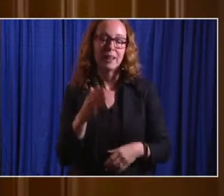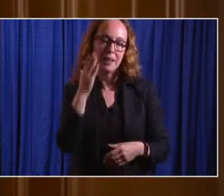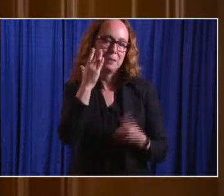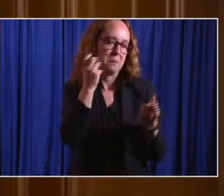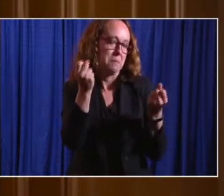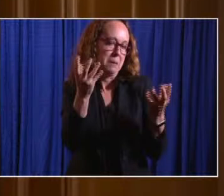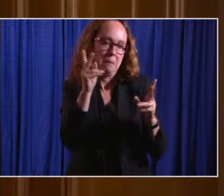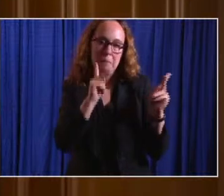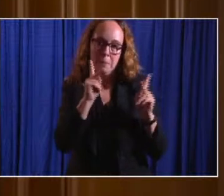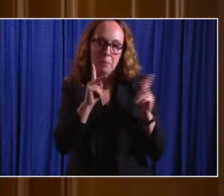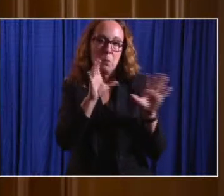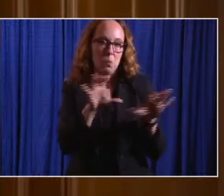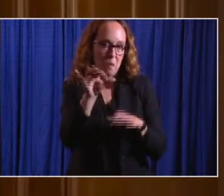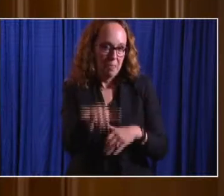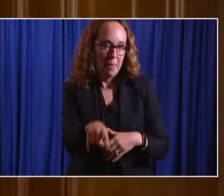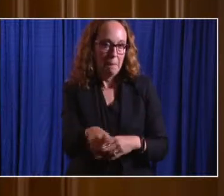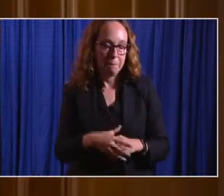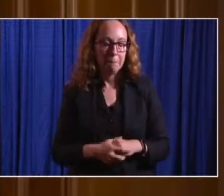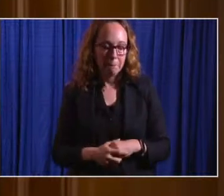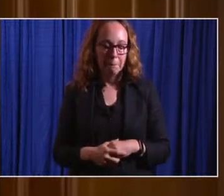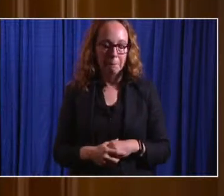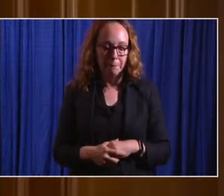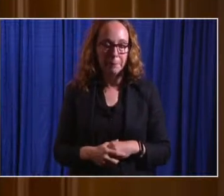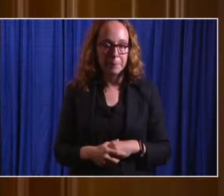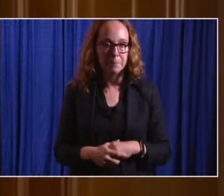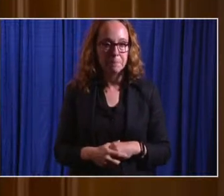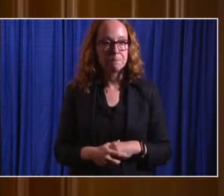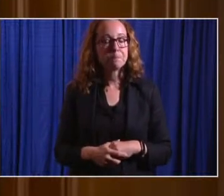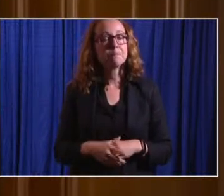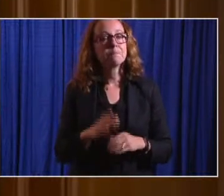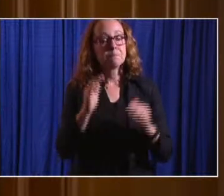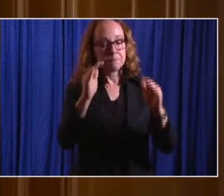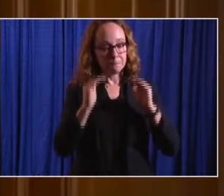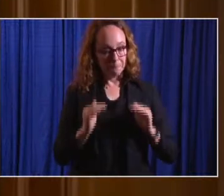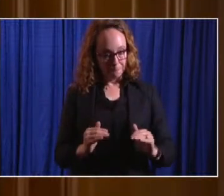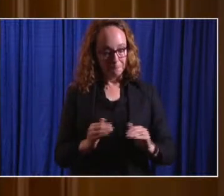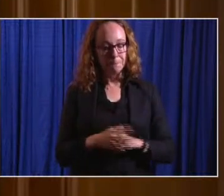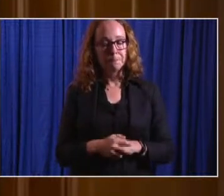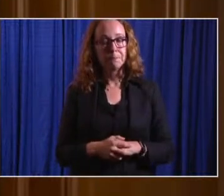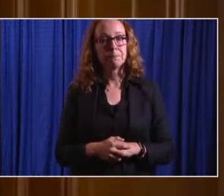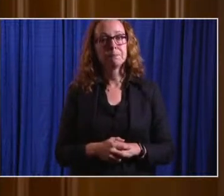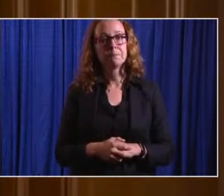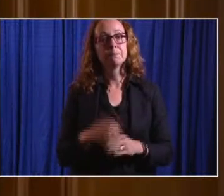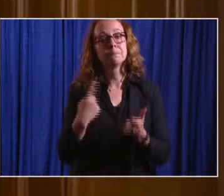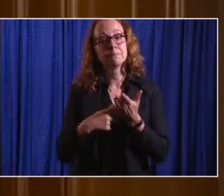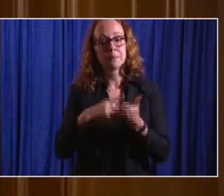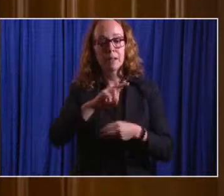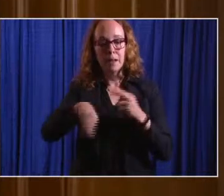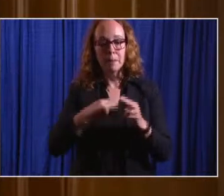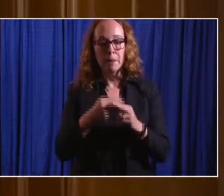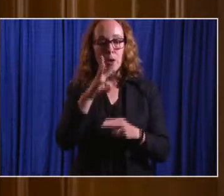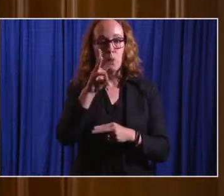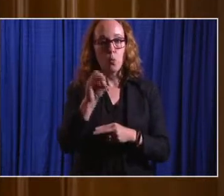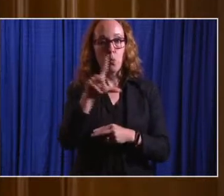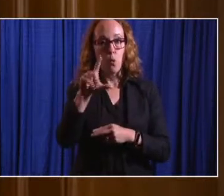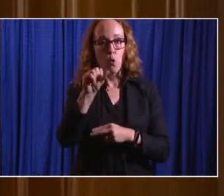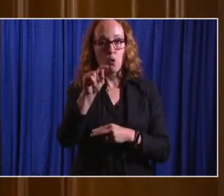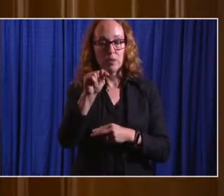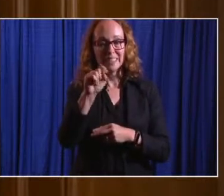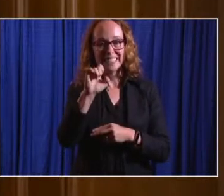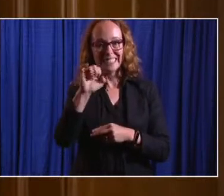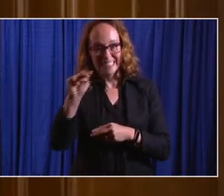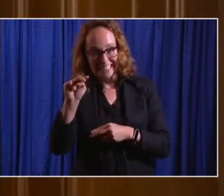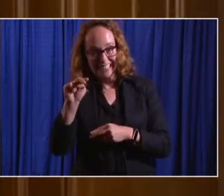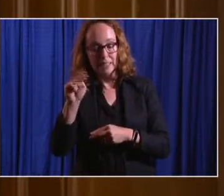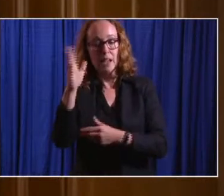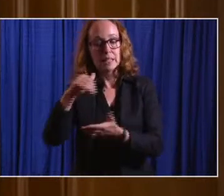that as well. Let me talk for a moment about the Wolstein Center. Wolstein Center at